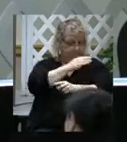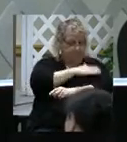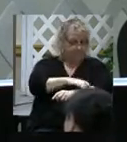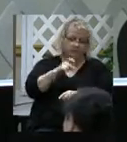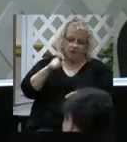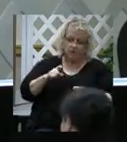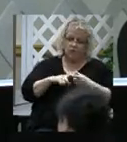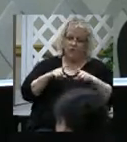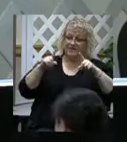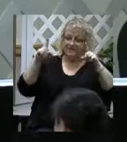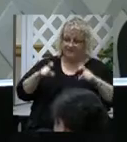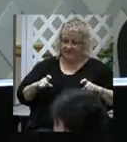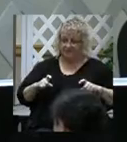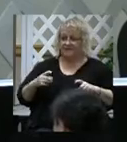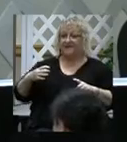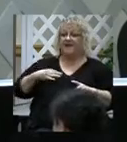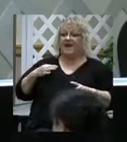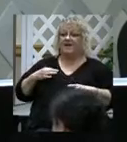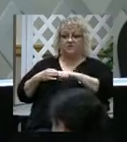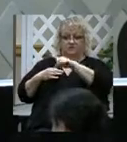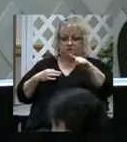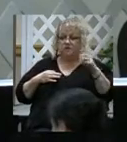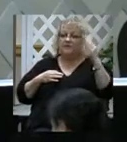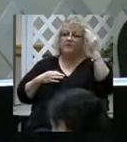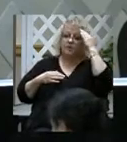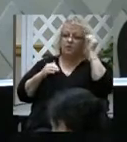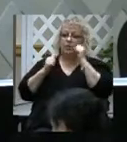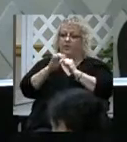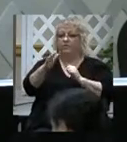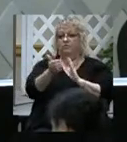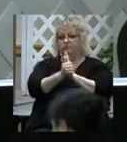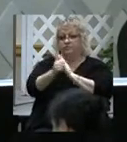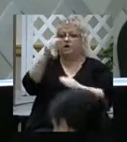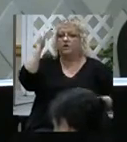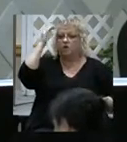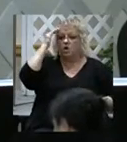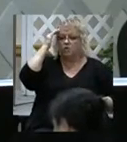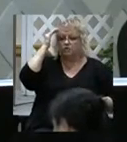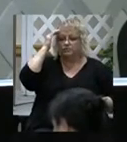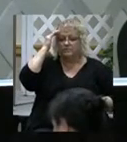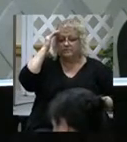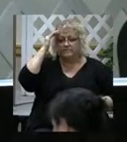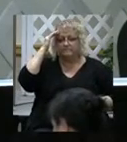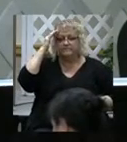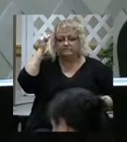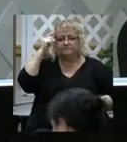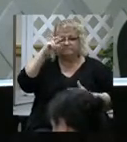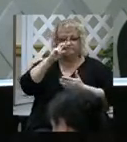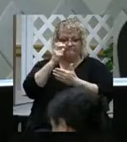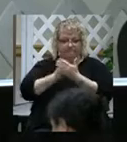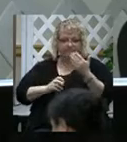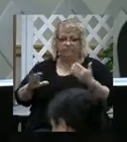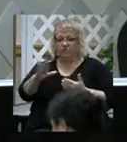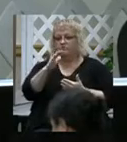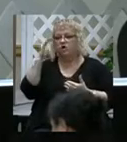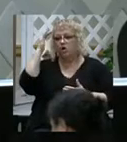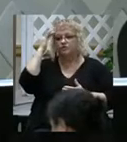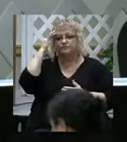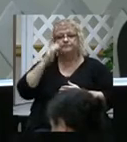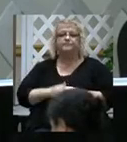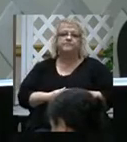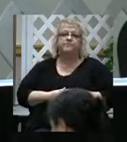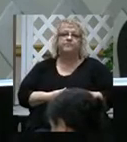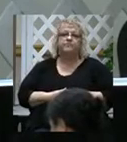need to test candidates, in the comprehension and understanding of those.